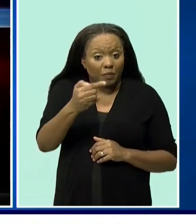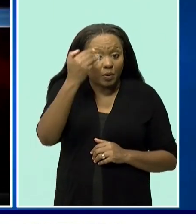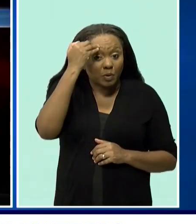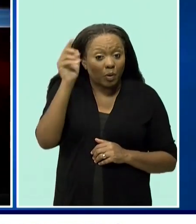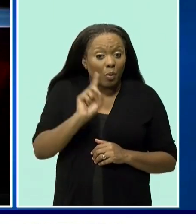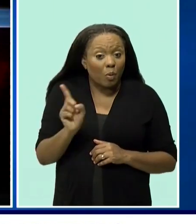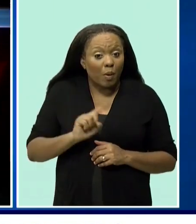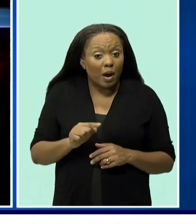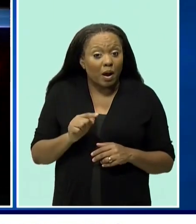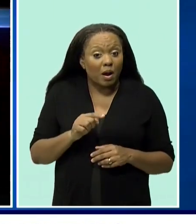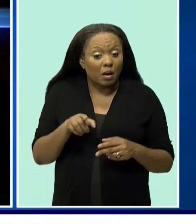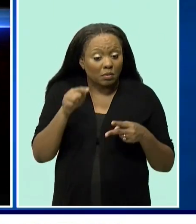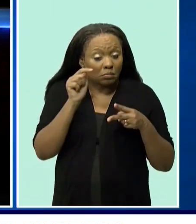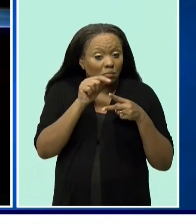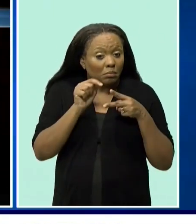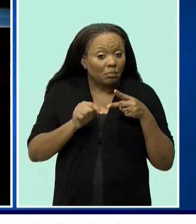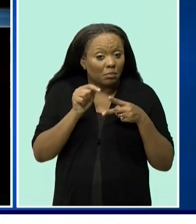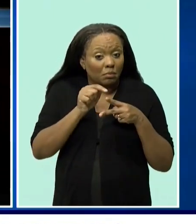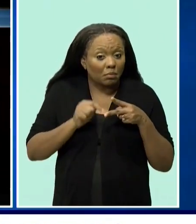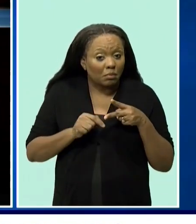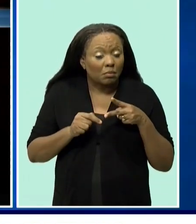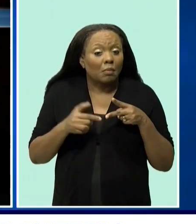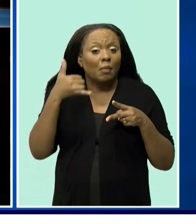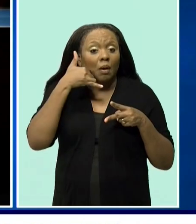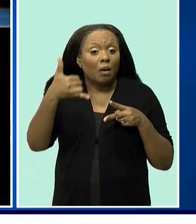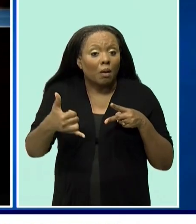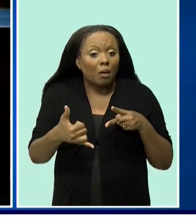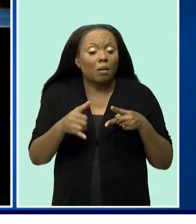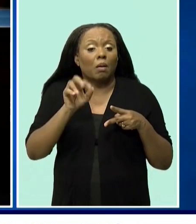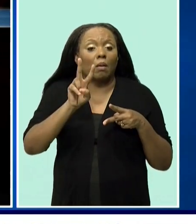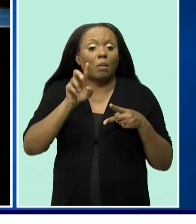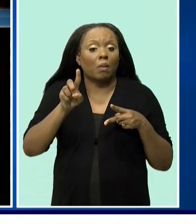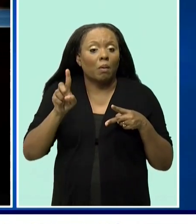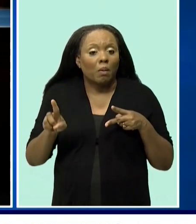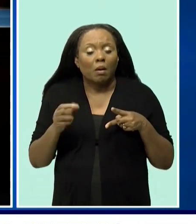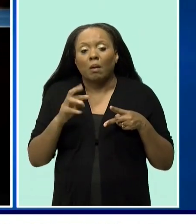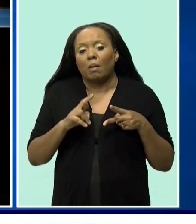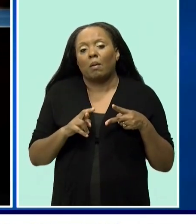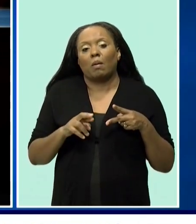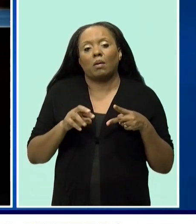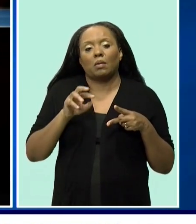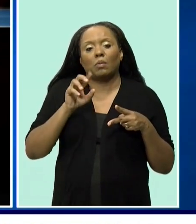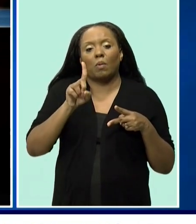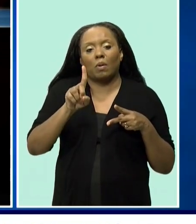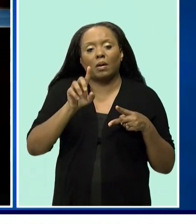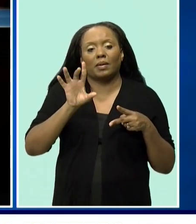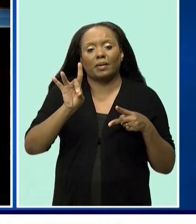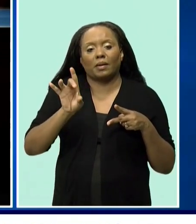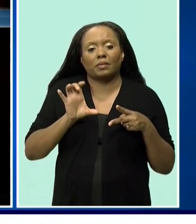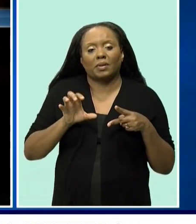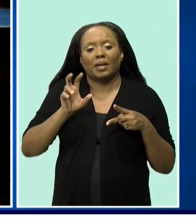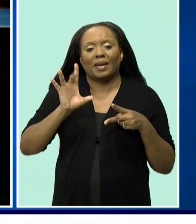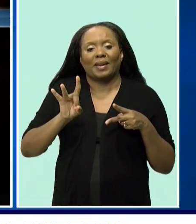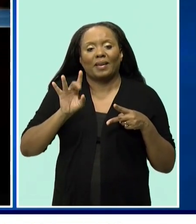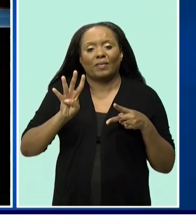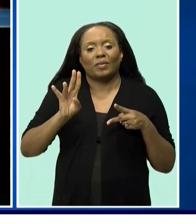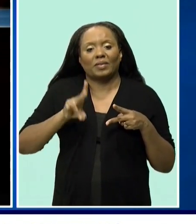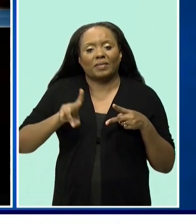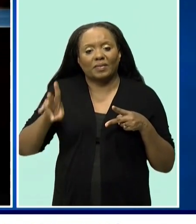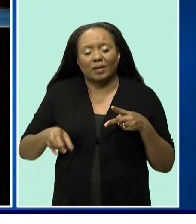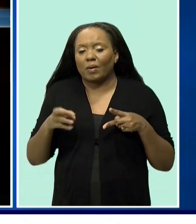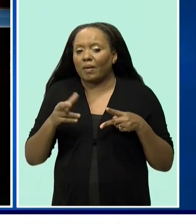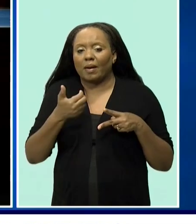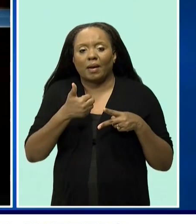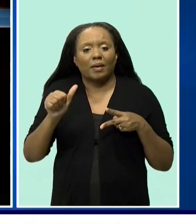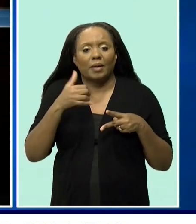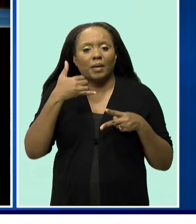choice. Anyone knowing their whereabouts is asked to contact police emergency at 211, Crime Stoppers at 1-800-8477 or the